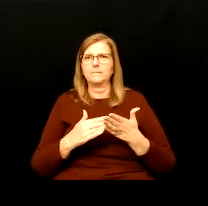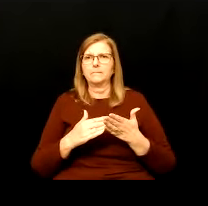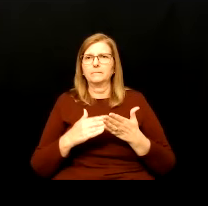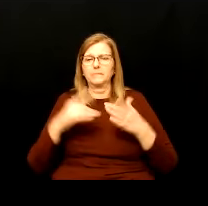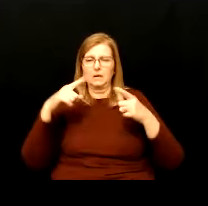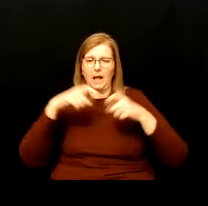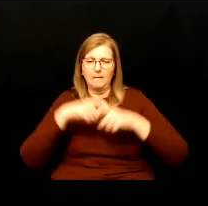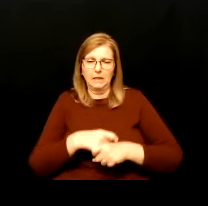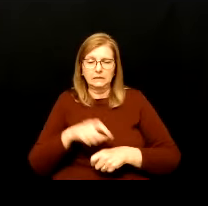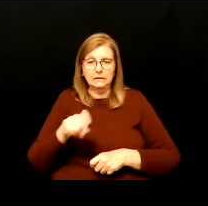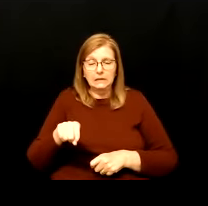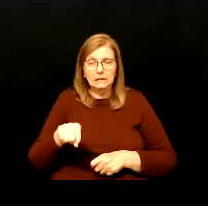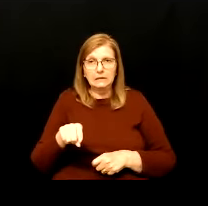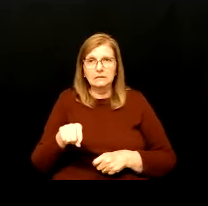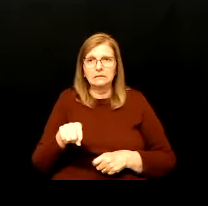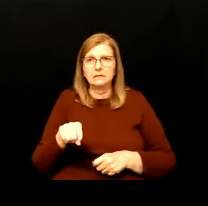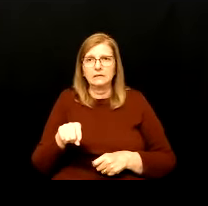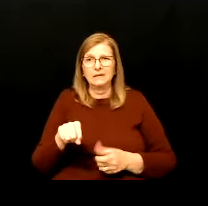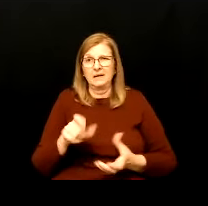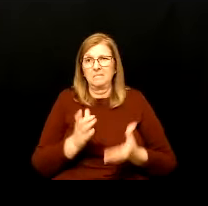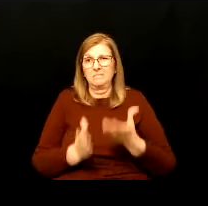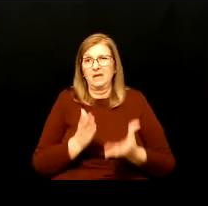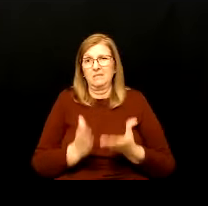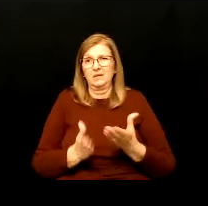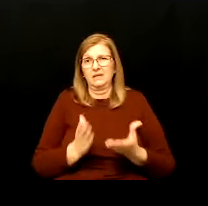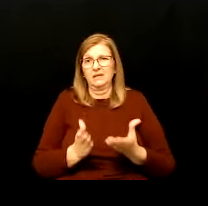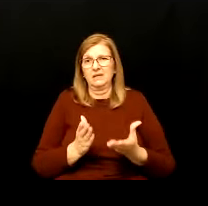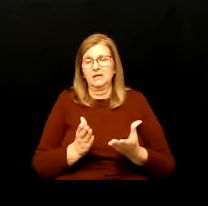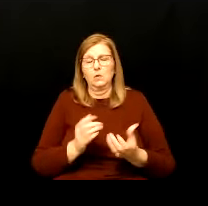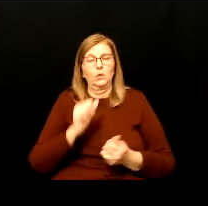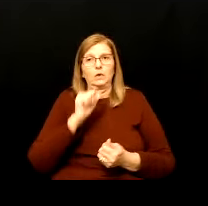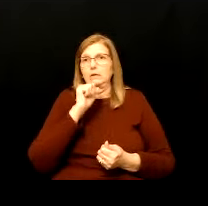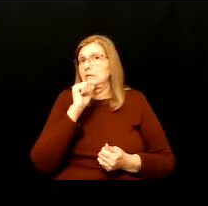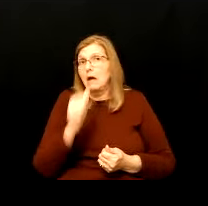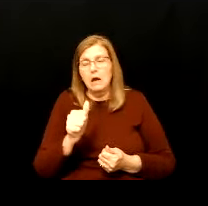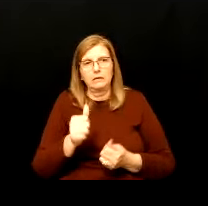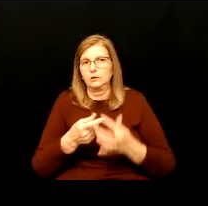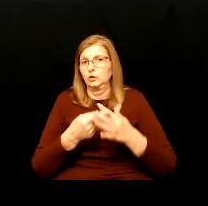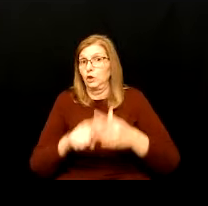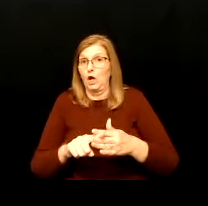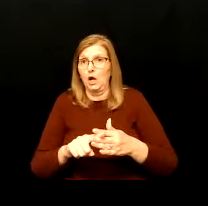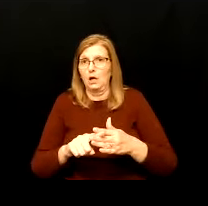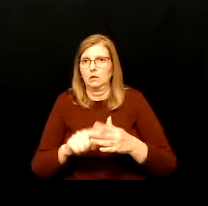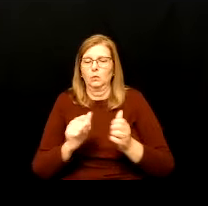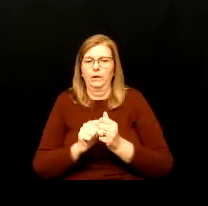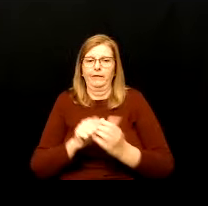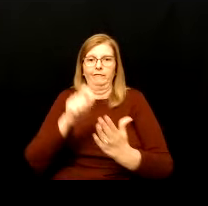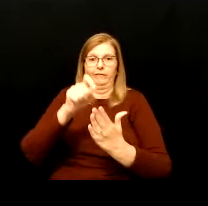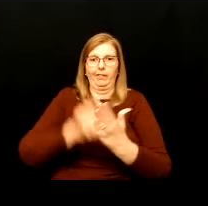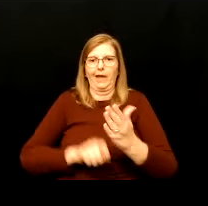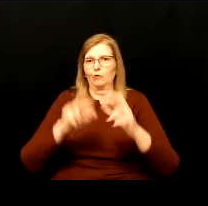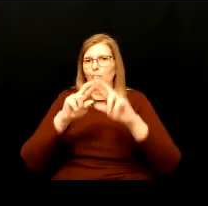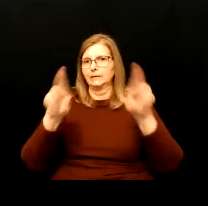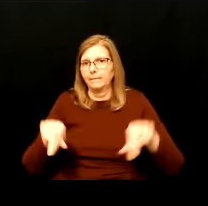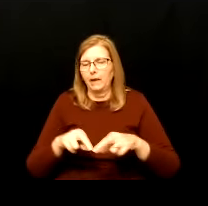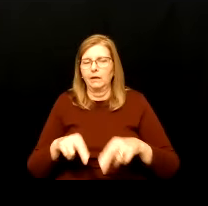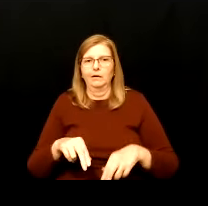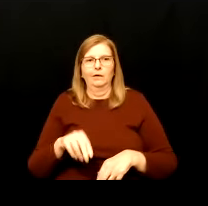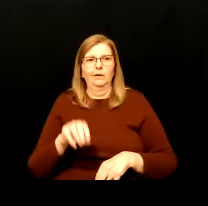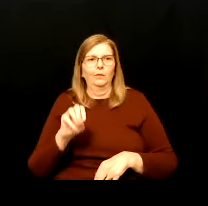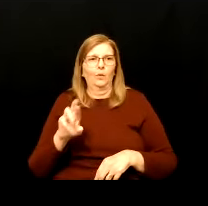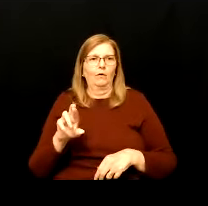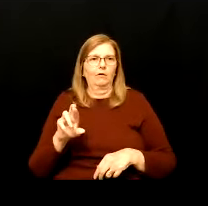complex needs that maybe we're not going to start with filling out a resume or